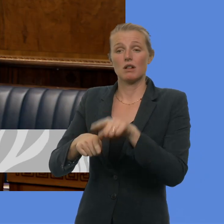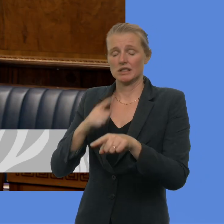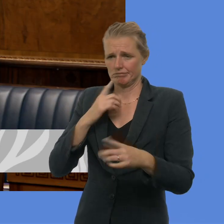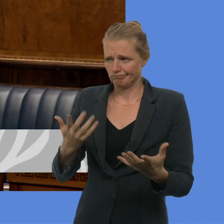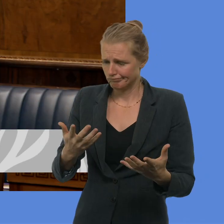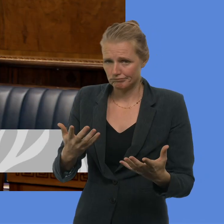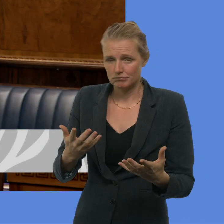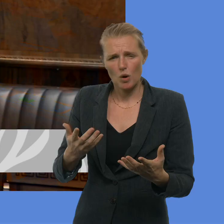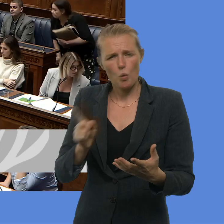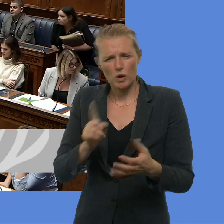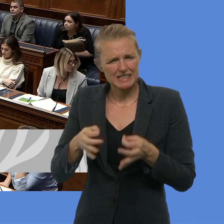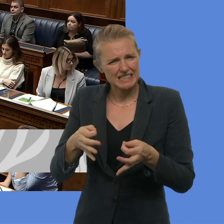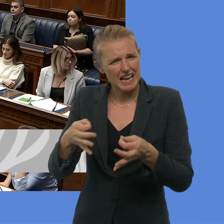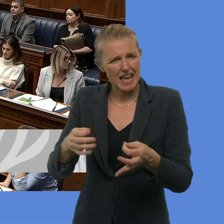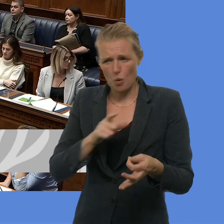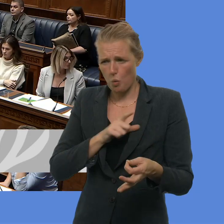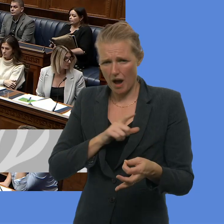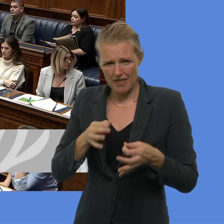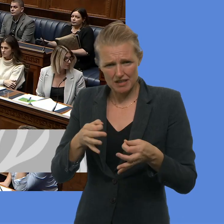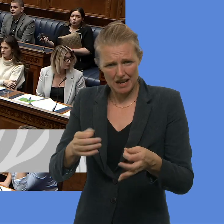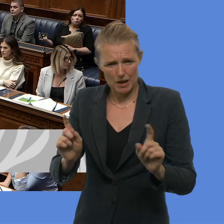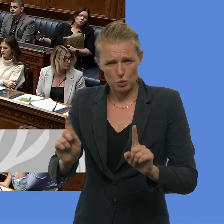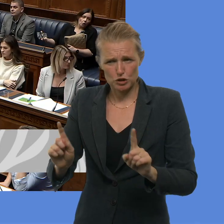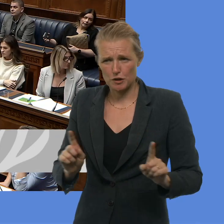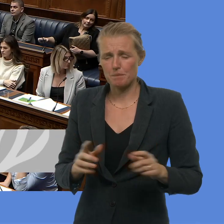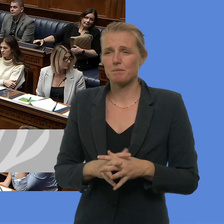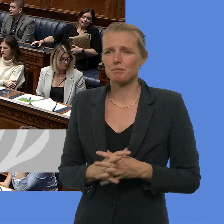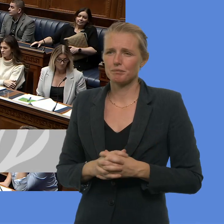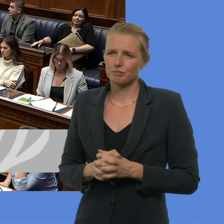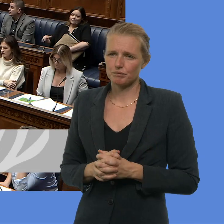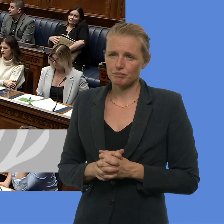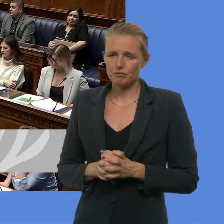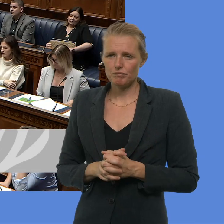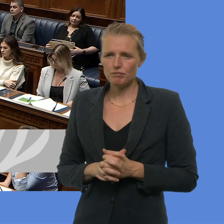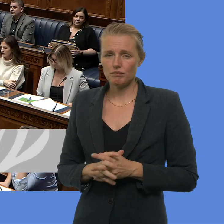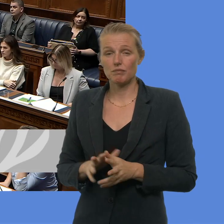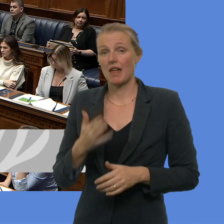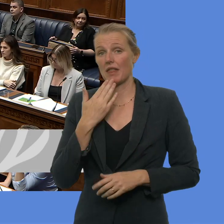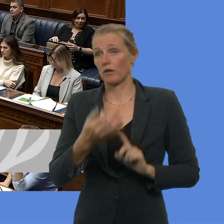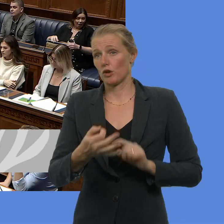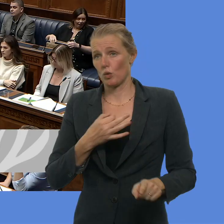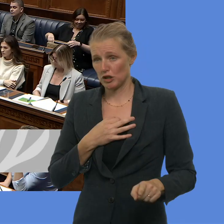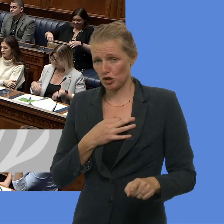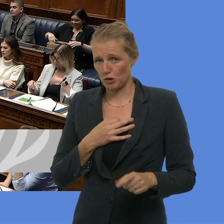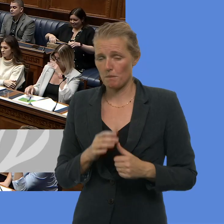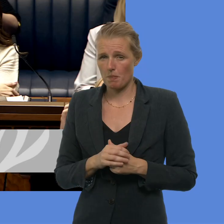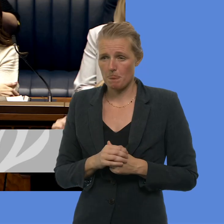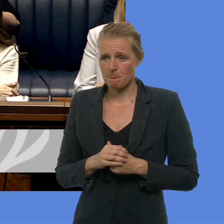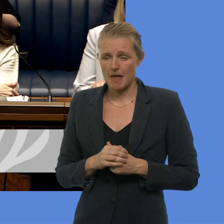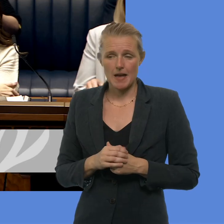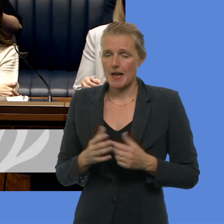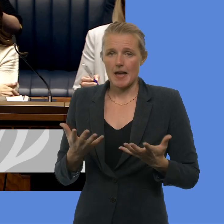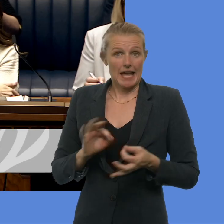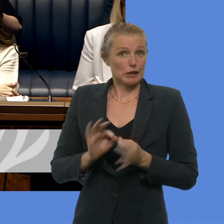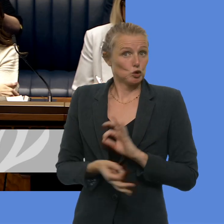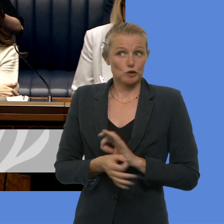appointments on the Executive's part? Thank you for that question. There is no excuse